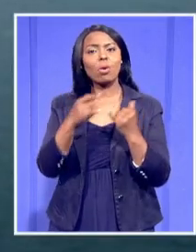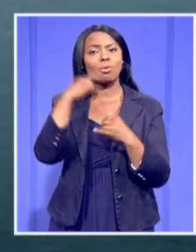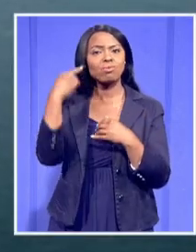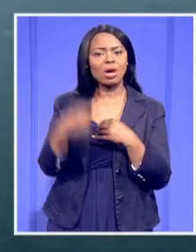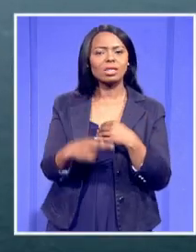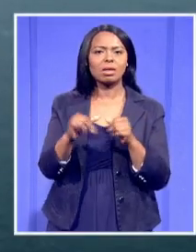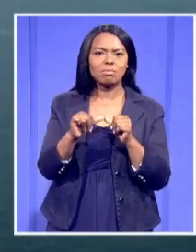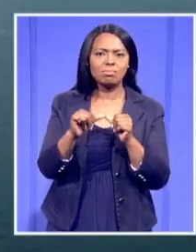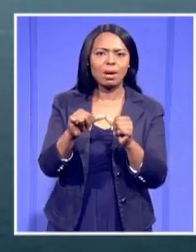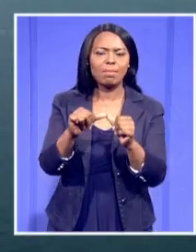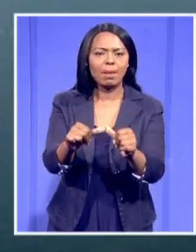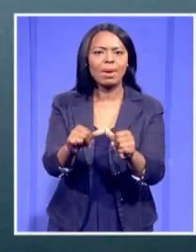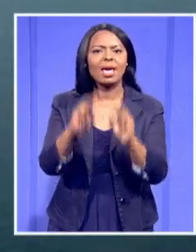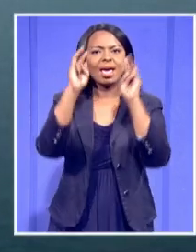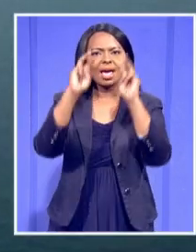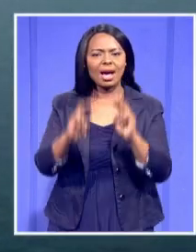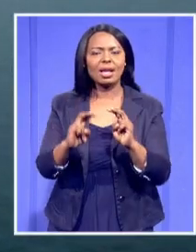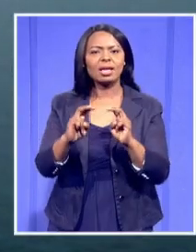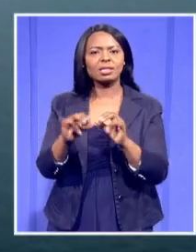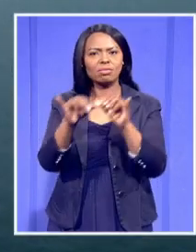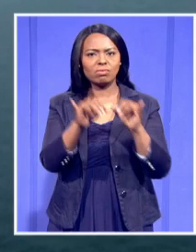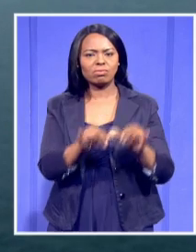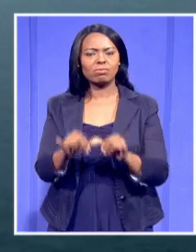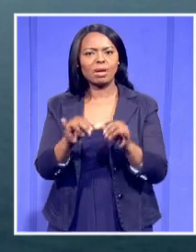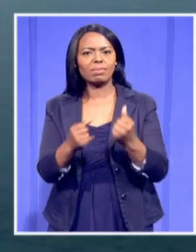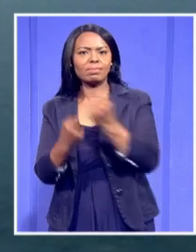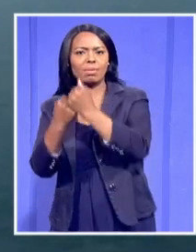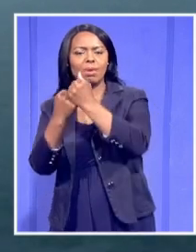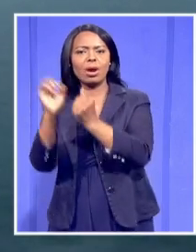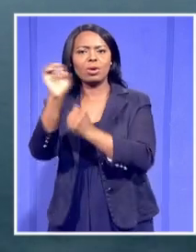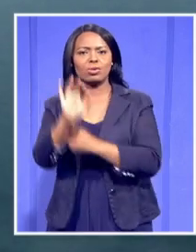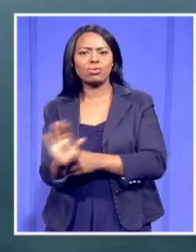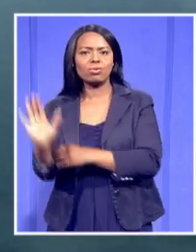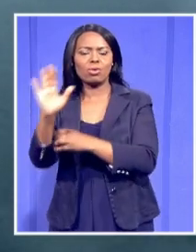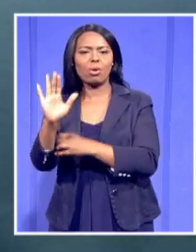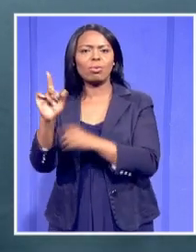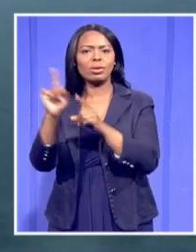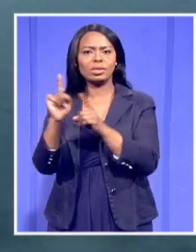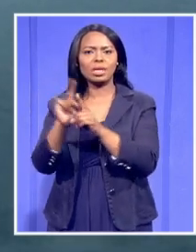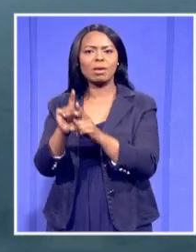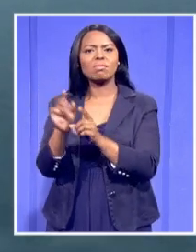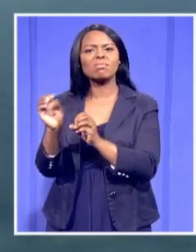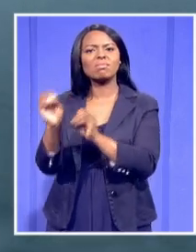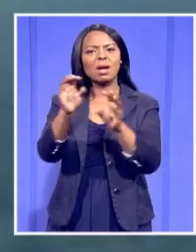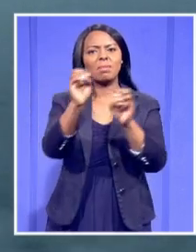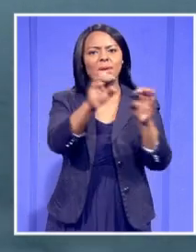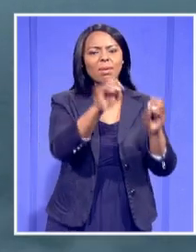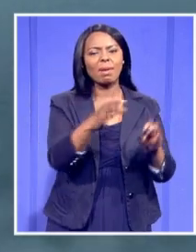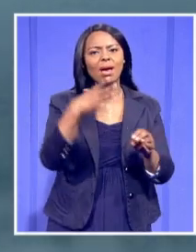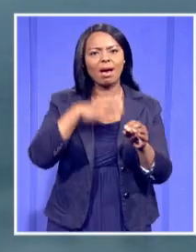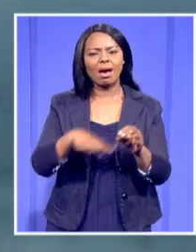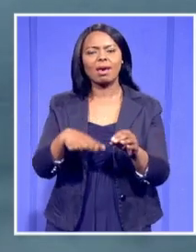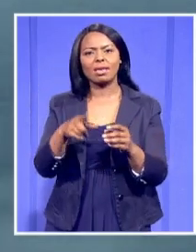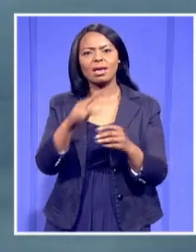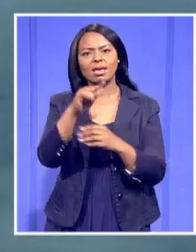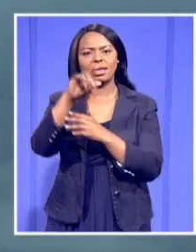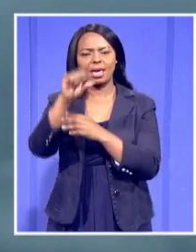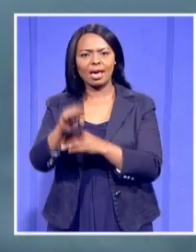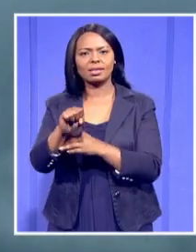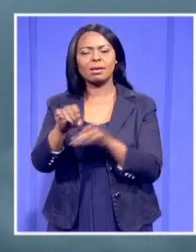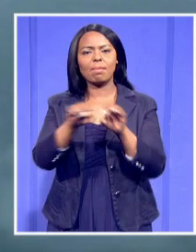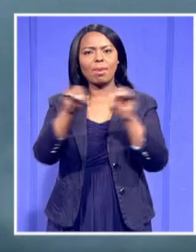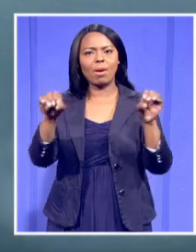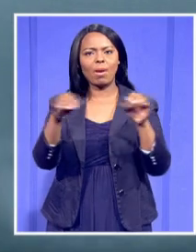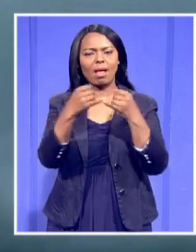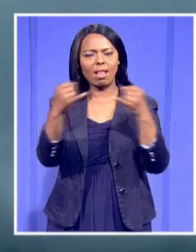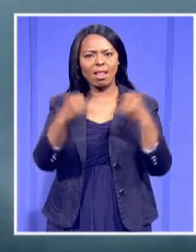maintain its energy leverage over Europe while redirecting supplies away from the Nord Stream Baltic gas pipelines damaged